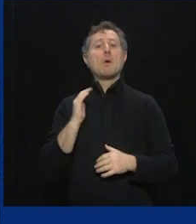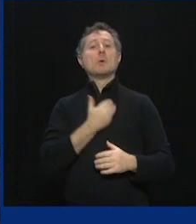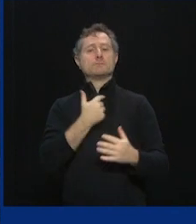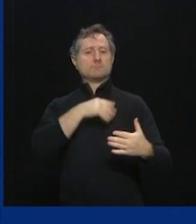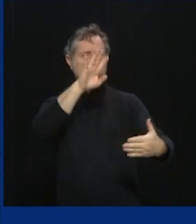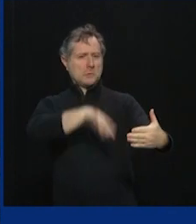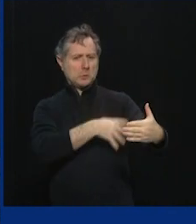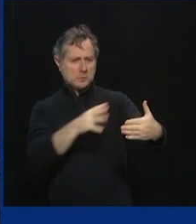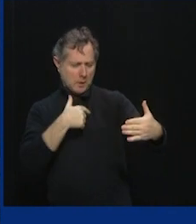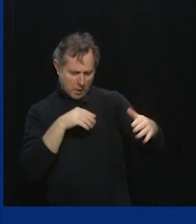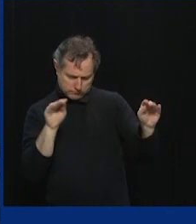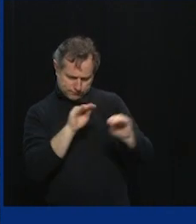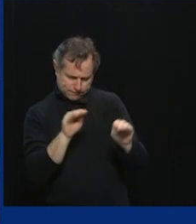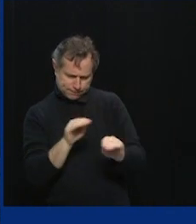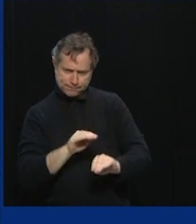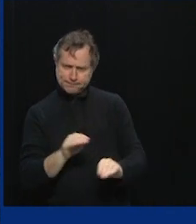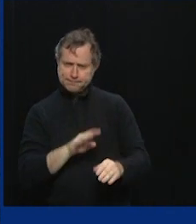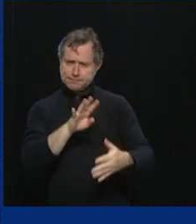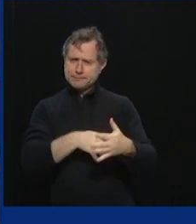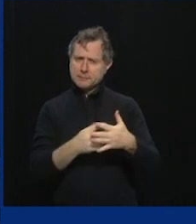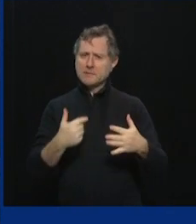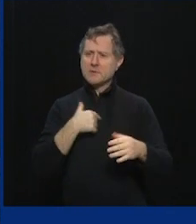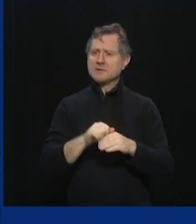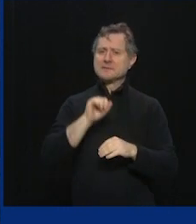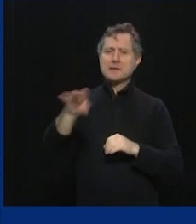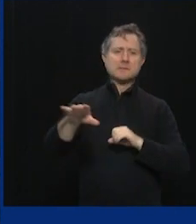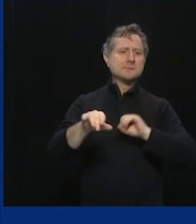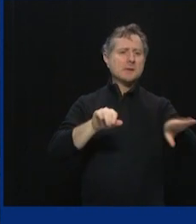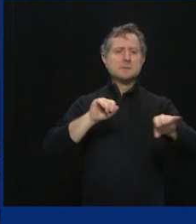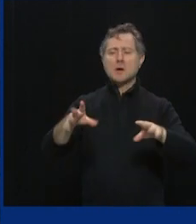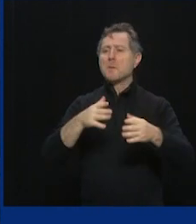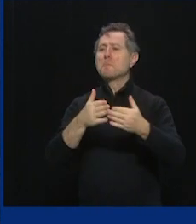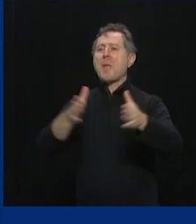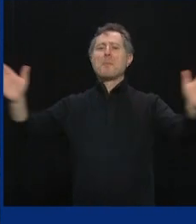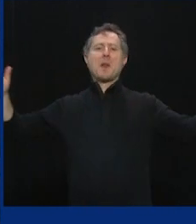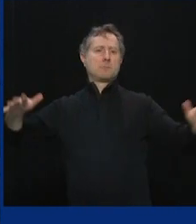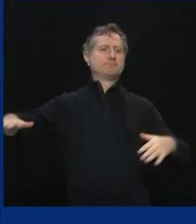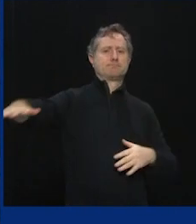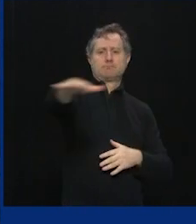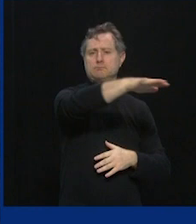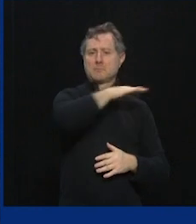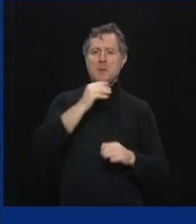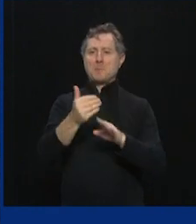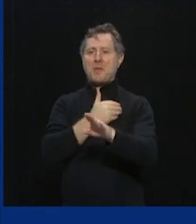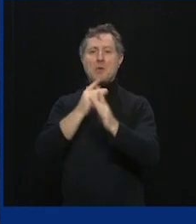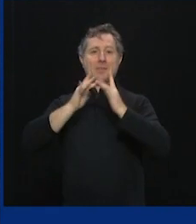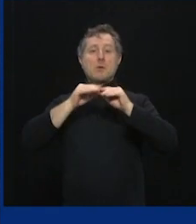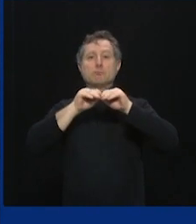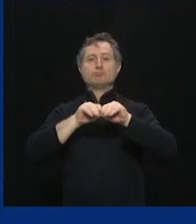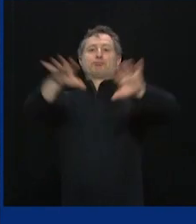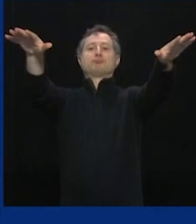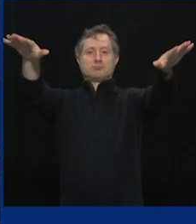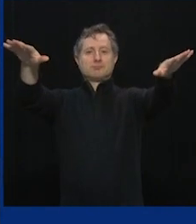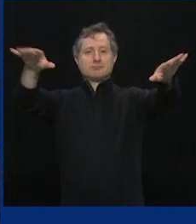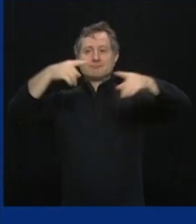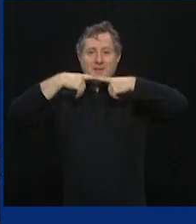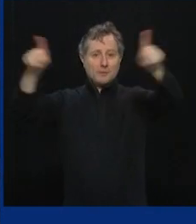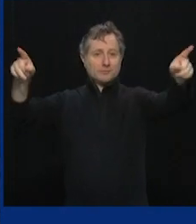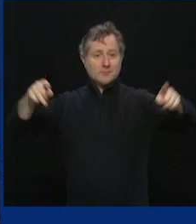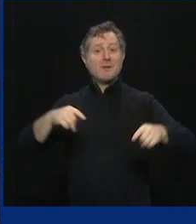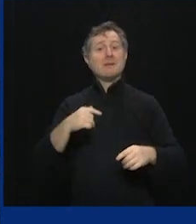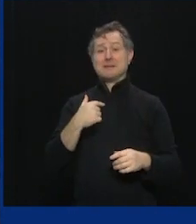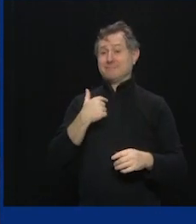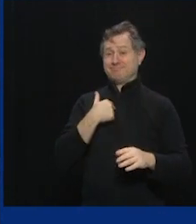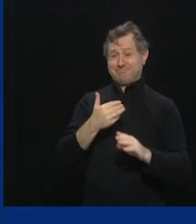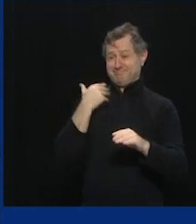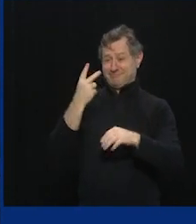to the public. Even before the internet was widely available, they were available several days before. So at minimum, I believe